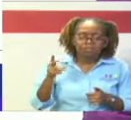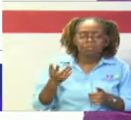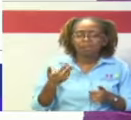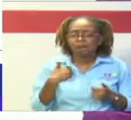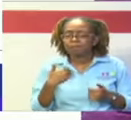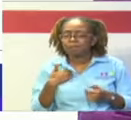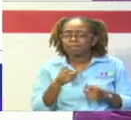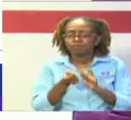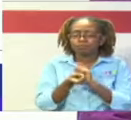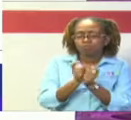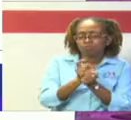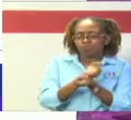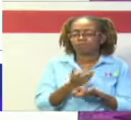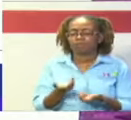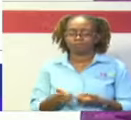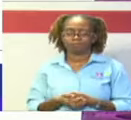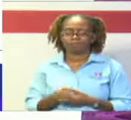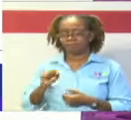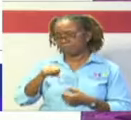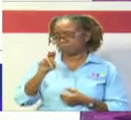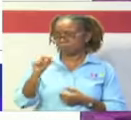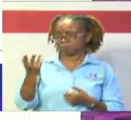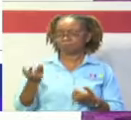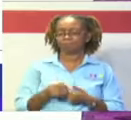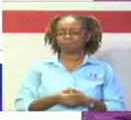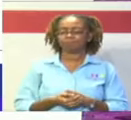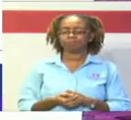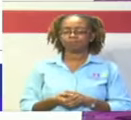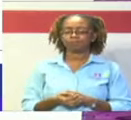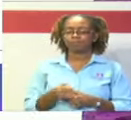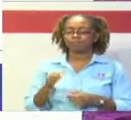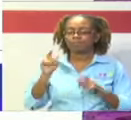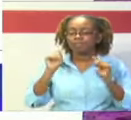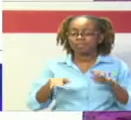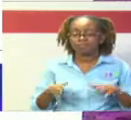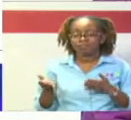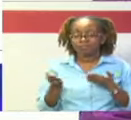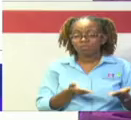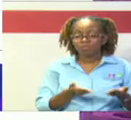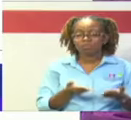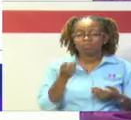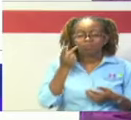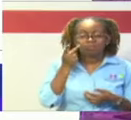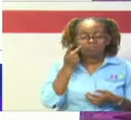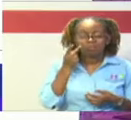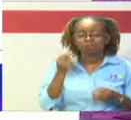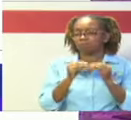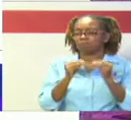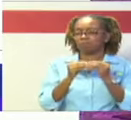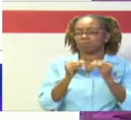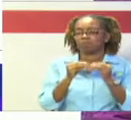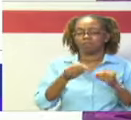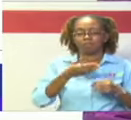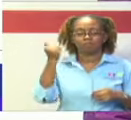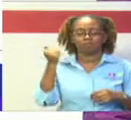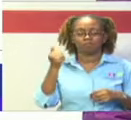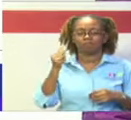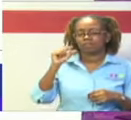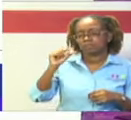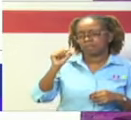been coming to us, and more recently, the vast majority are gamma, okay? The only other ones we've seen are those